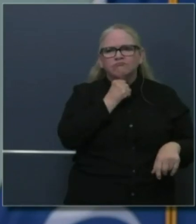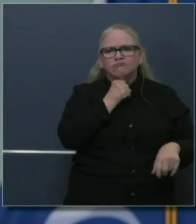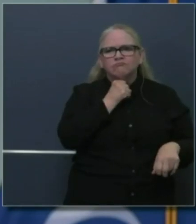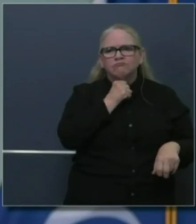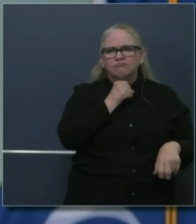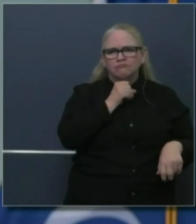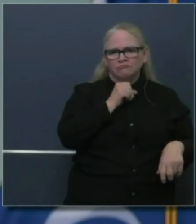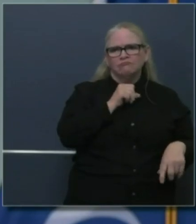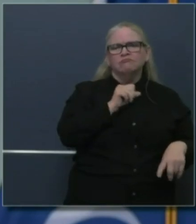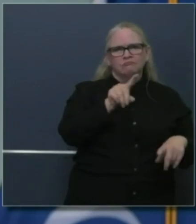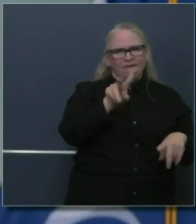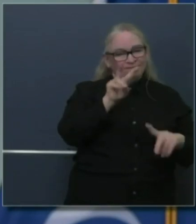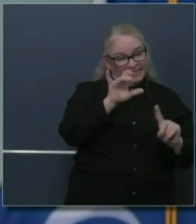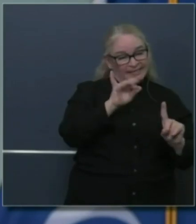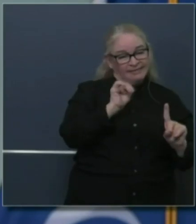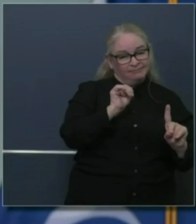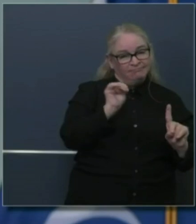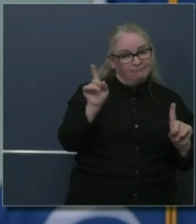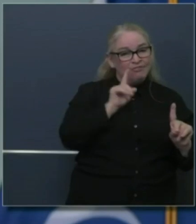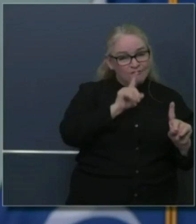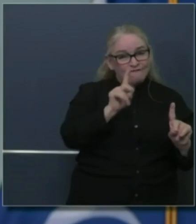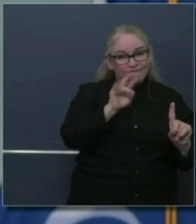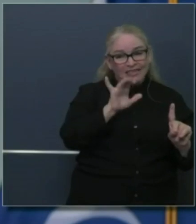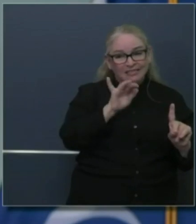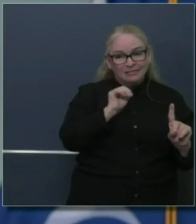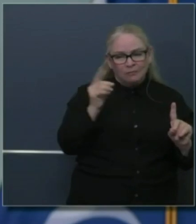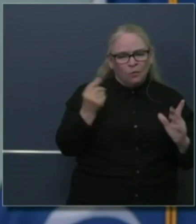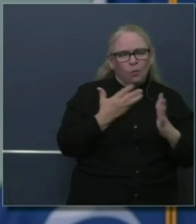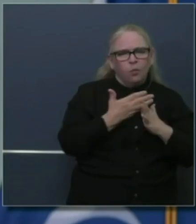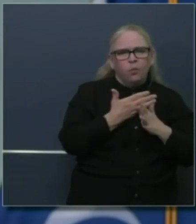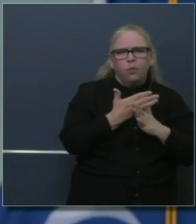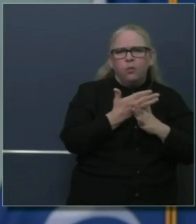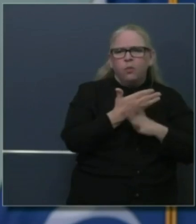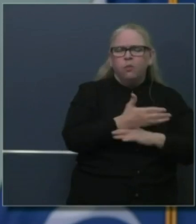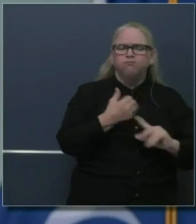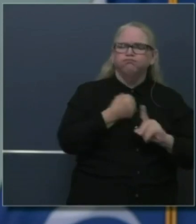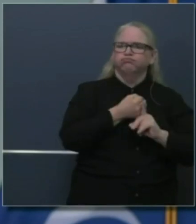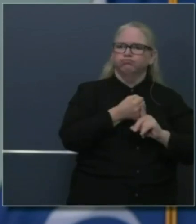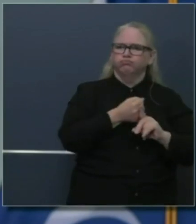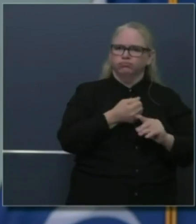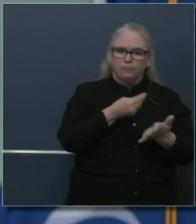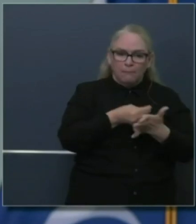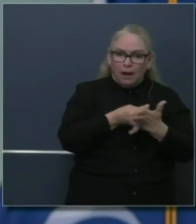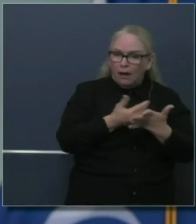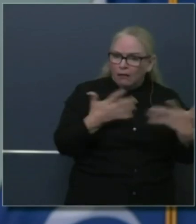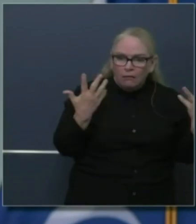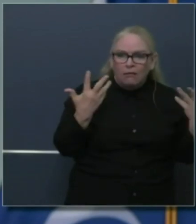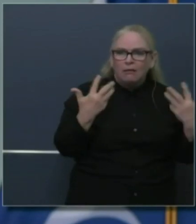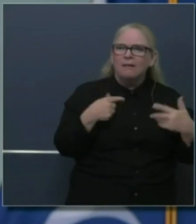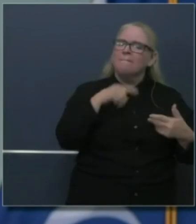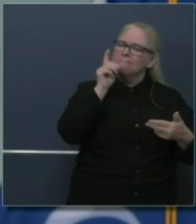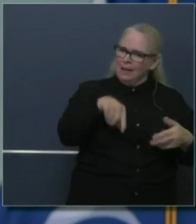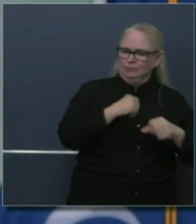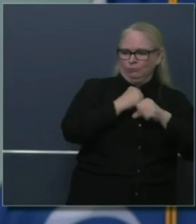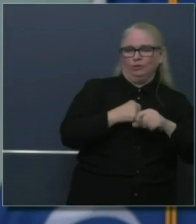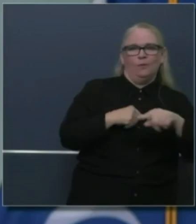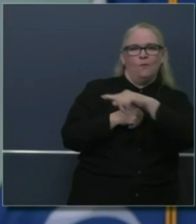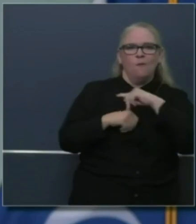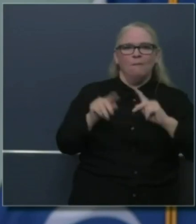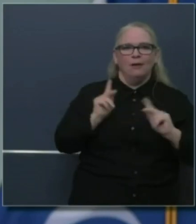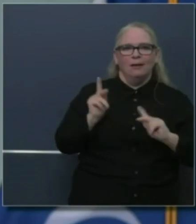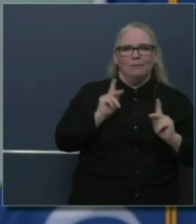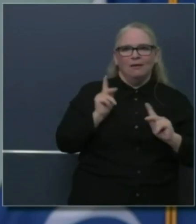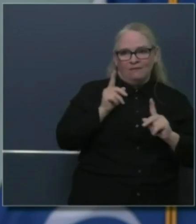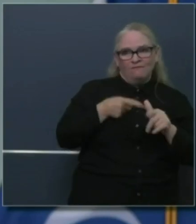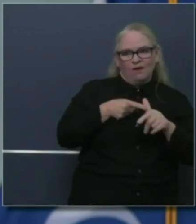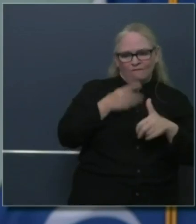victims at this moment of these potential shortfalls. And we have to do everything in our power to protect them and to protect the most